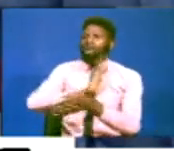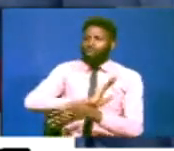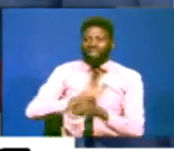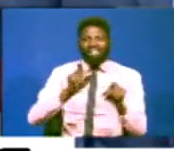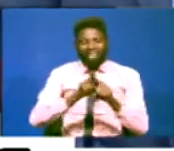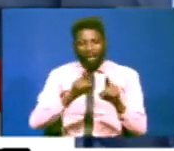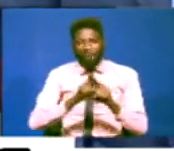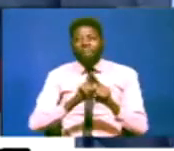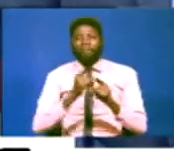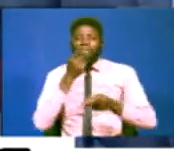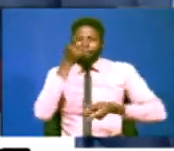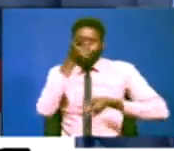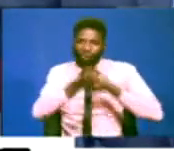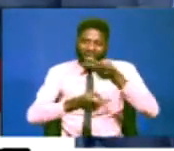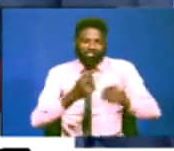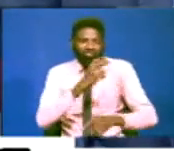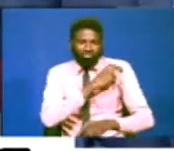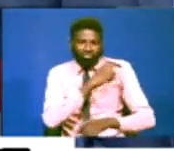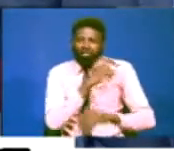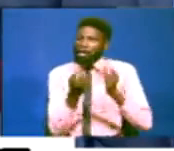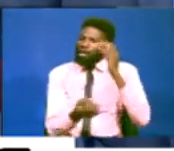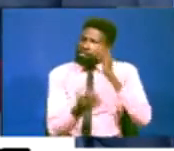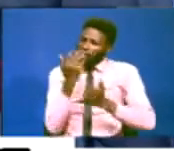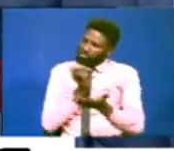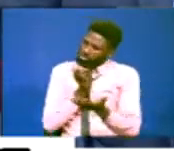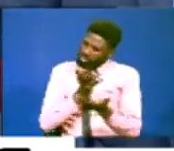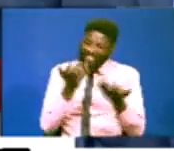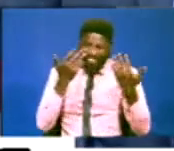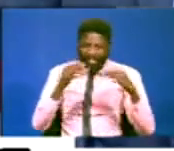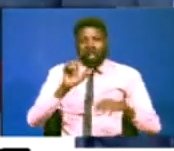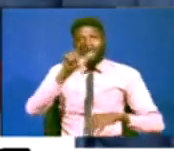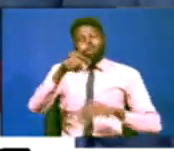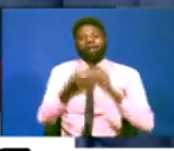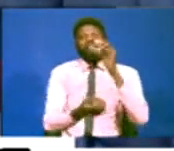be instituted before they are reintroduced to either House of Parliament.